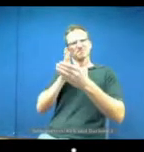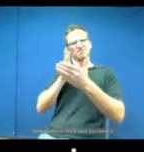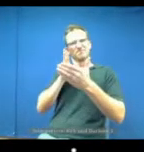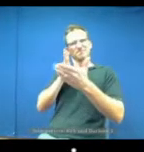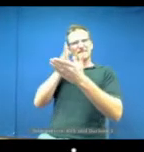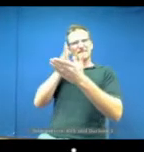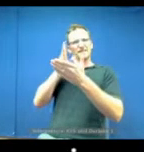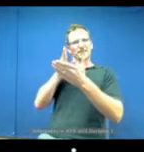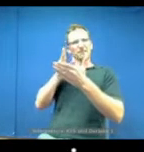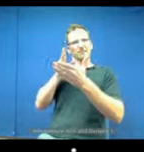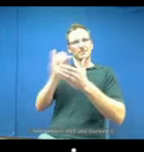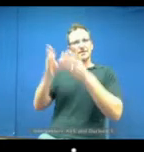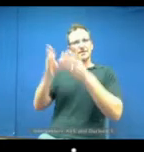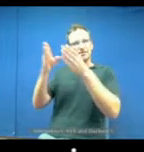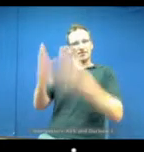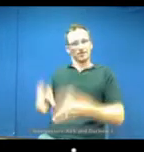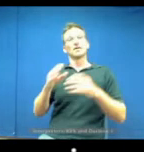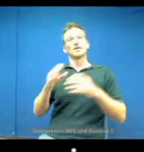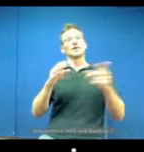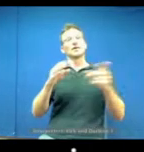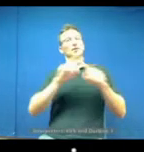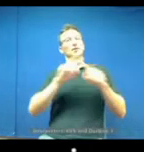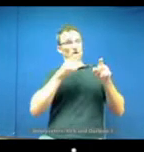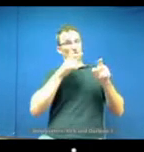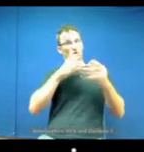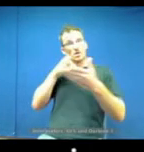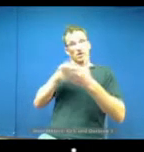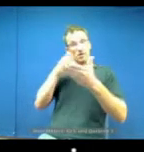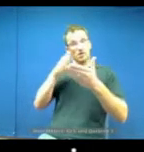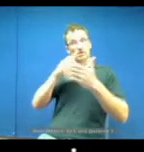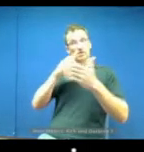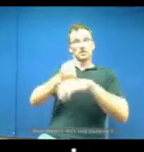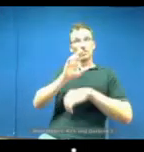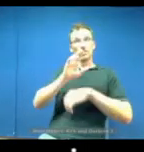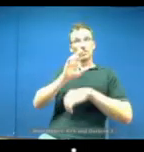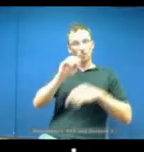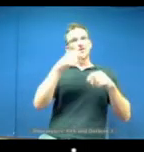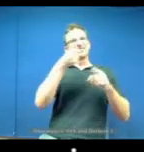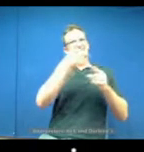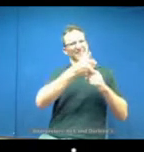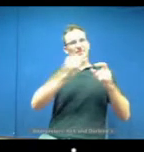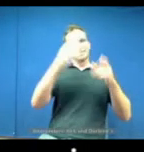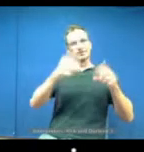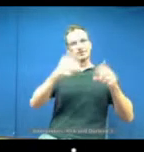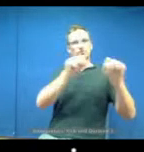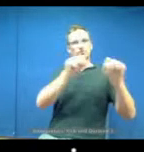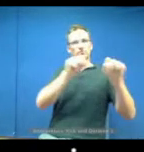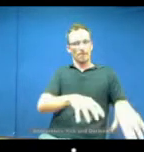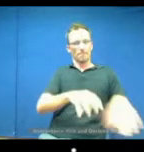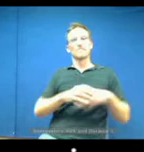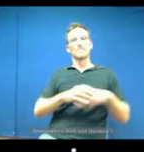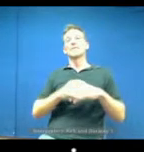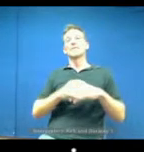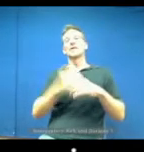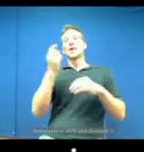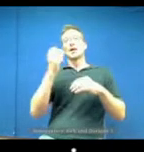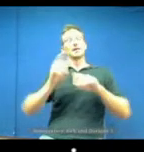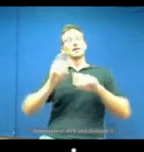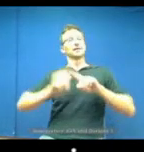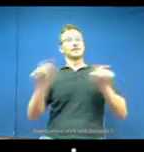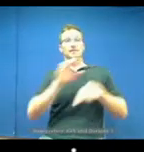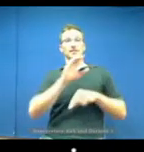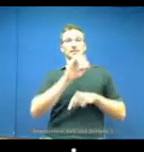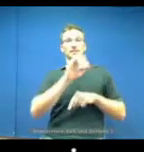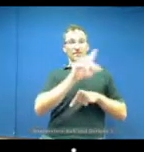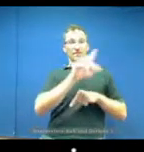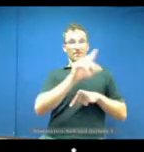right to withdraw the case or drop it. So the major difference between the civil system, domestic violence, and the criminal